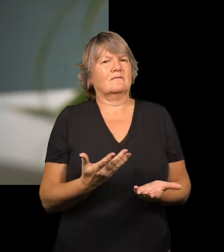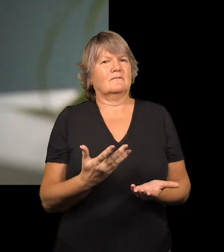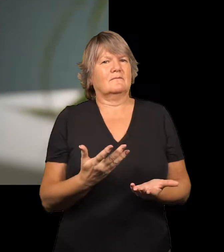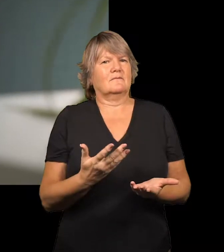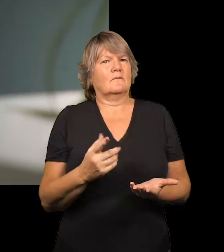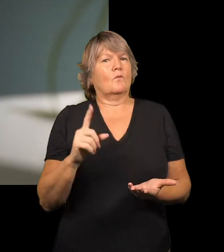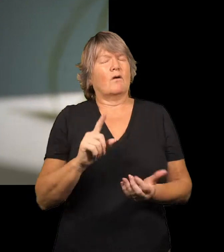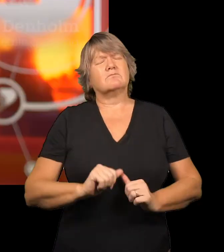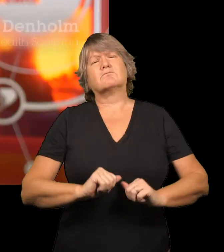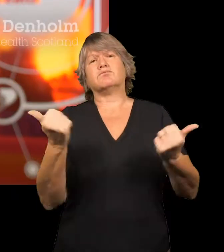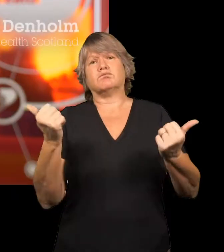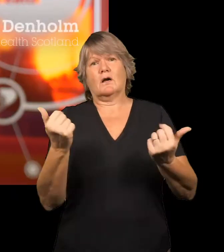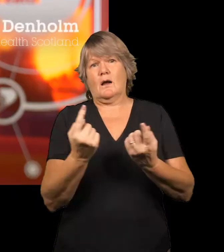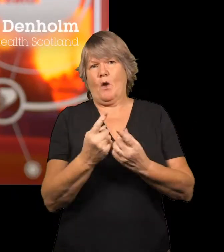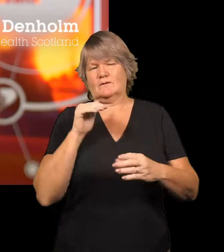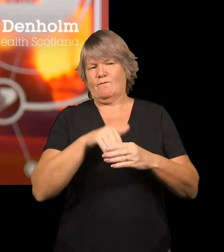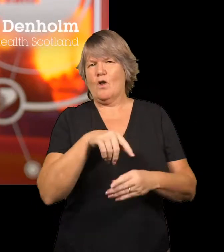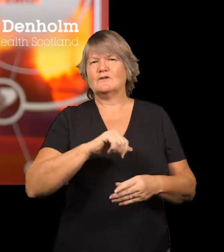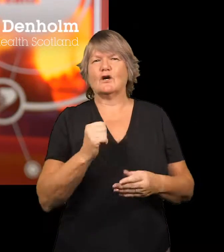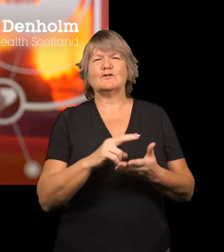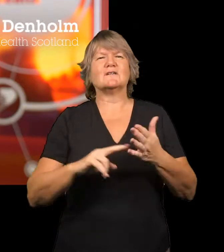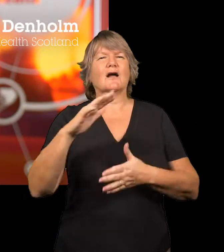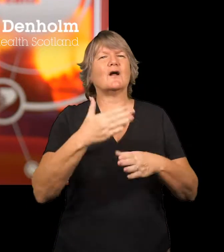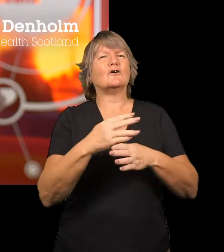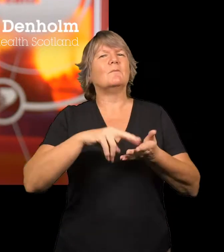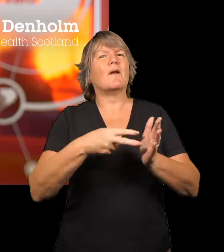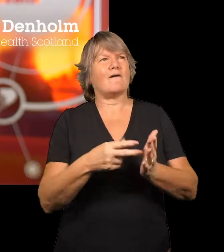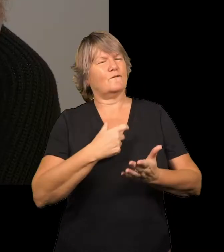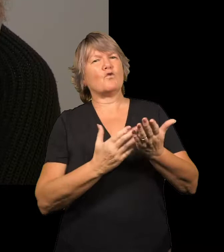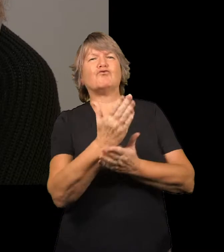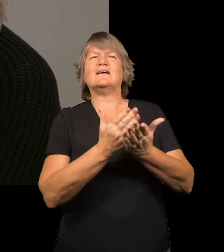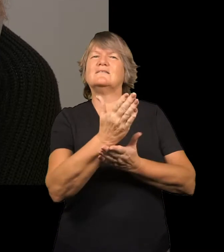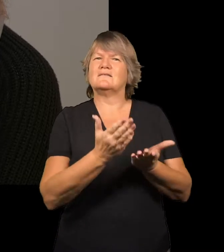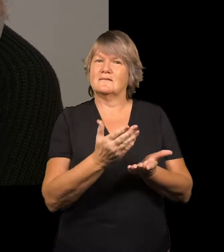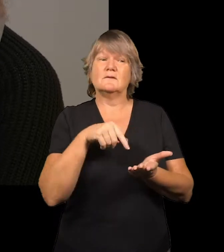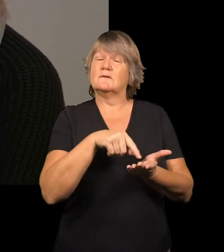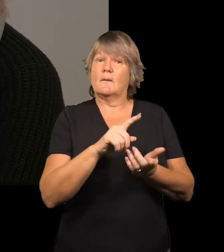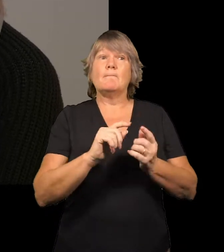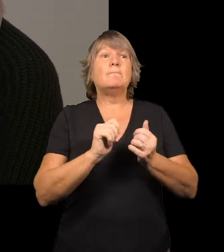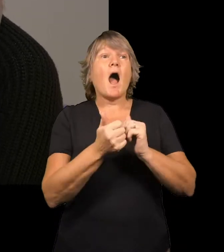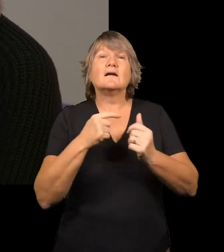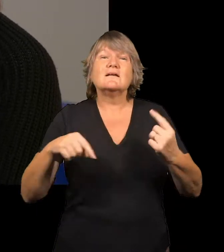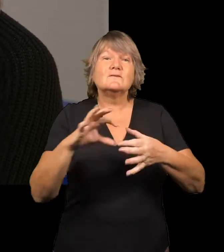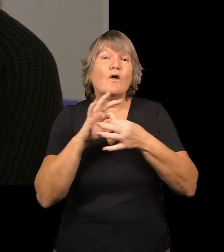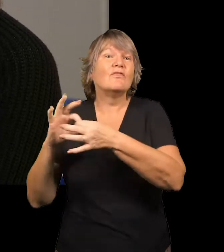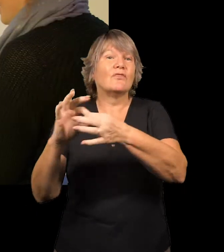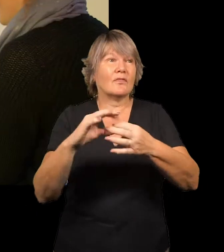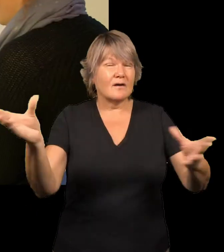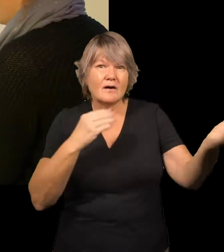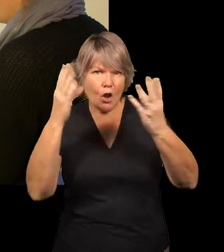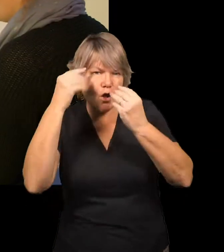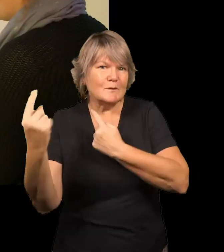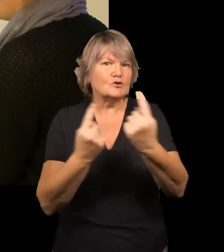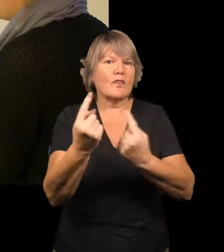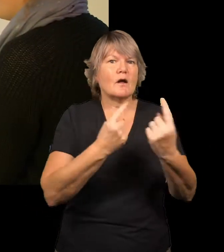What's been fantastic about being involved with the Scottish National Action Plan for Human Rights is the range of partners that we've been able to work with and learn from